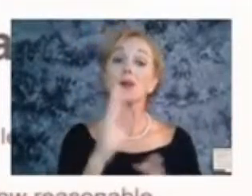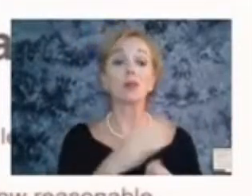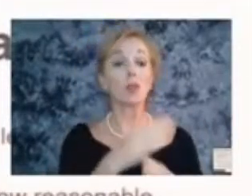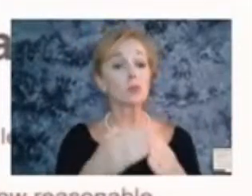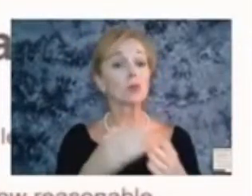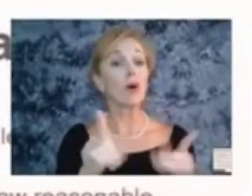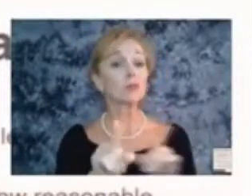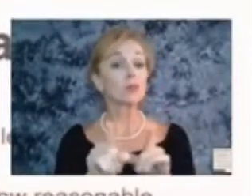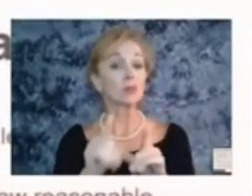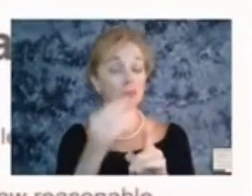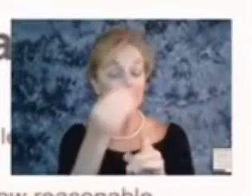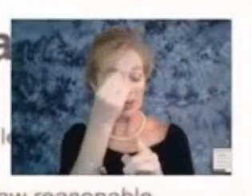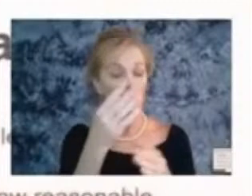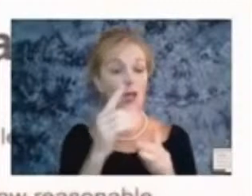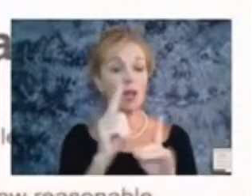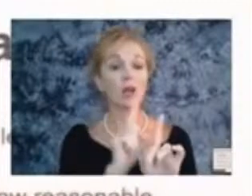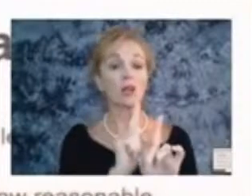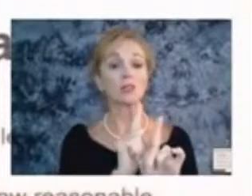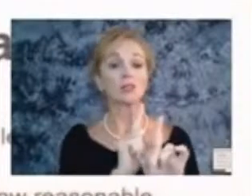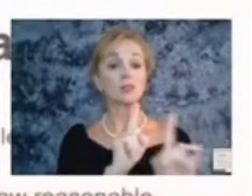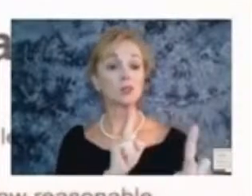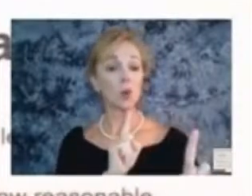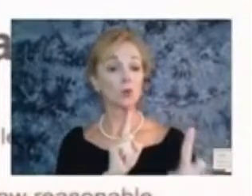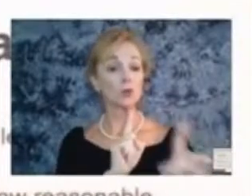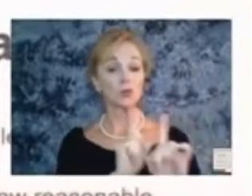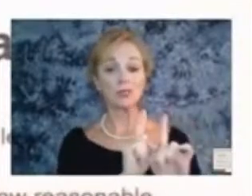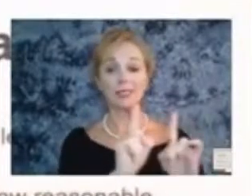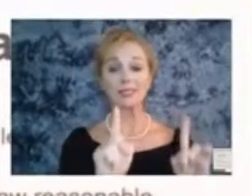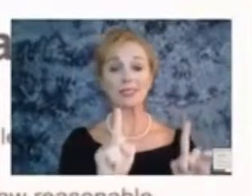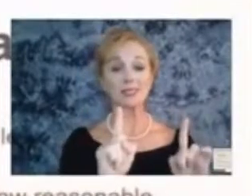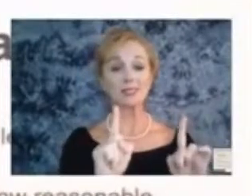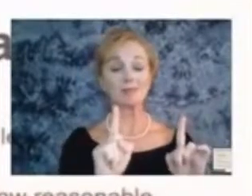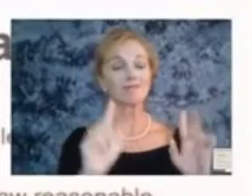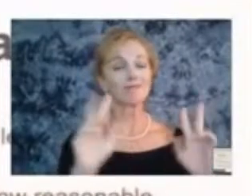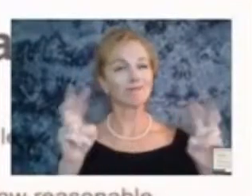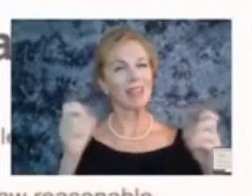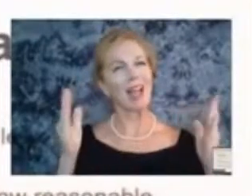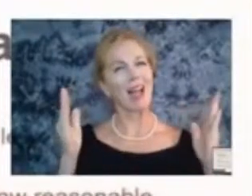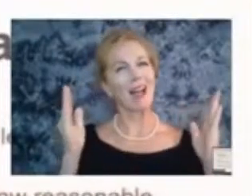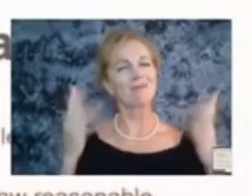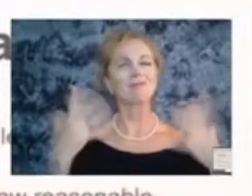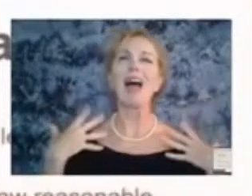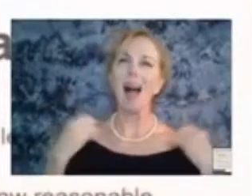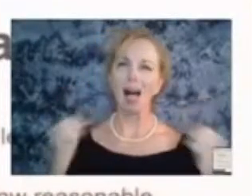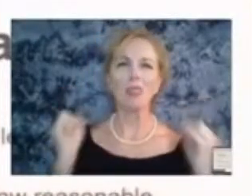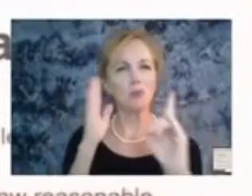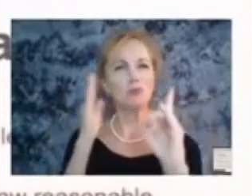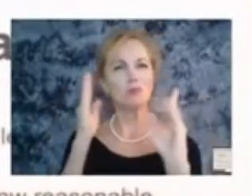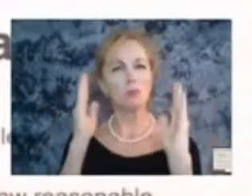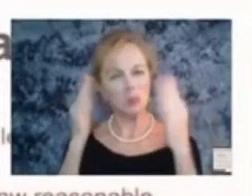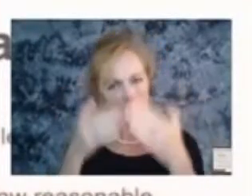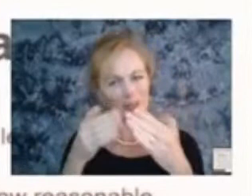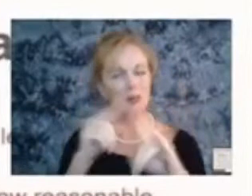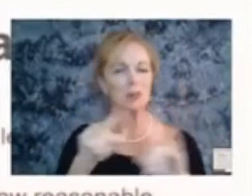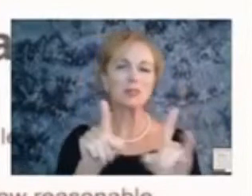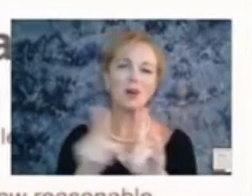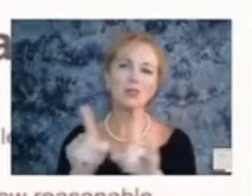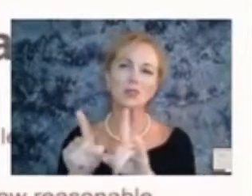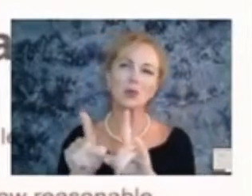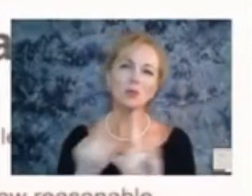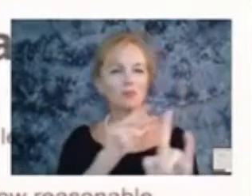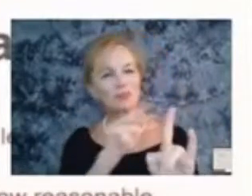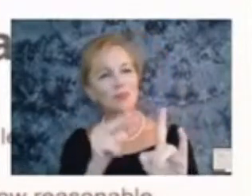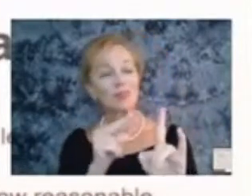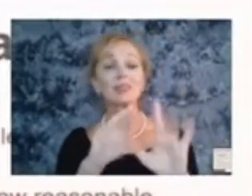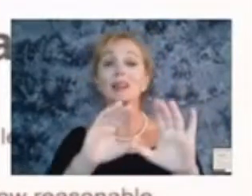it from a health perspective, and it's still going to continue to be a health perspective, but it's also, and it has instructional implications as we approach